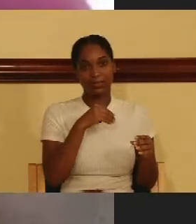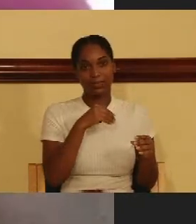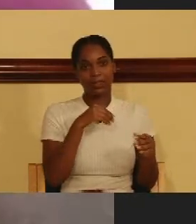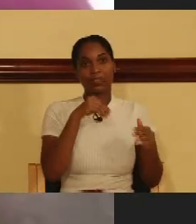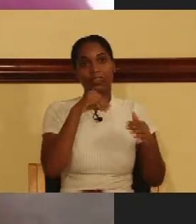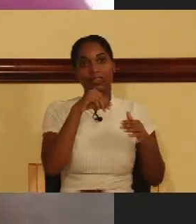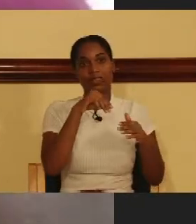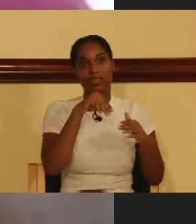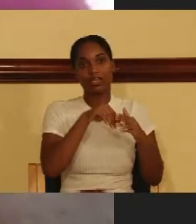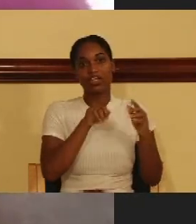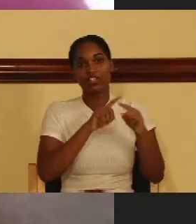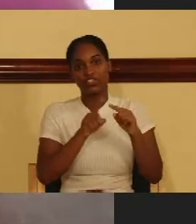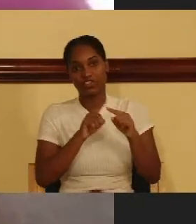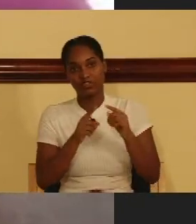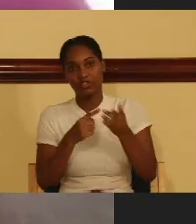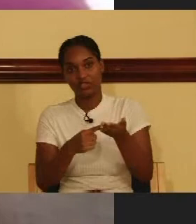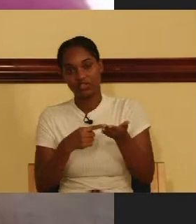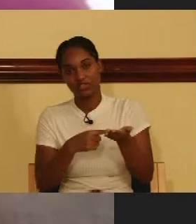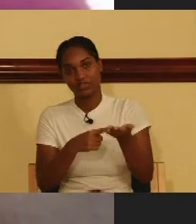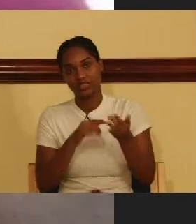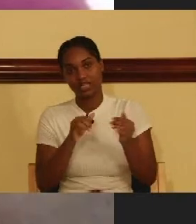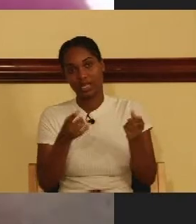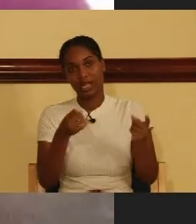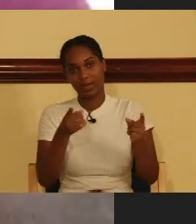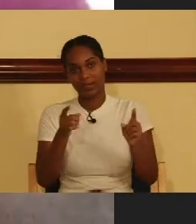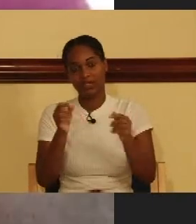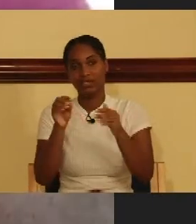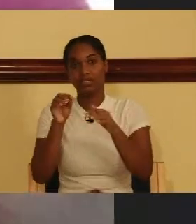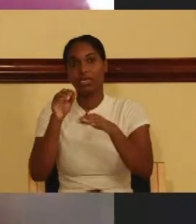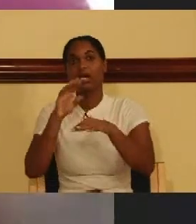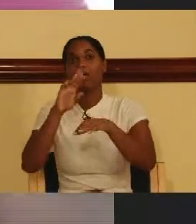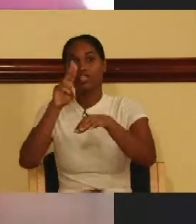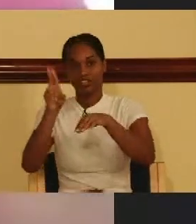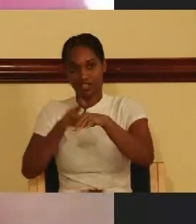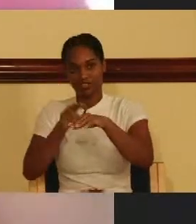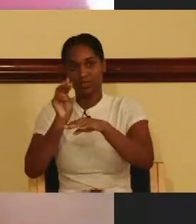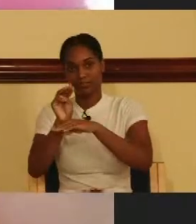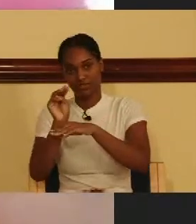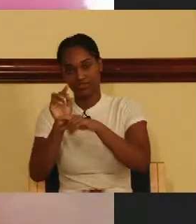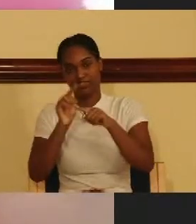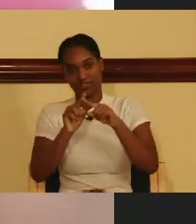the various discourse that's happening within the nation.